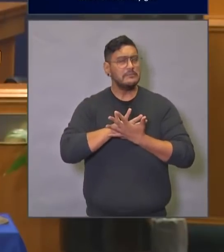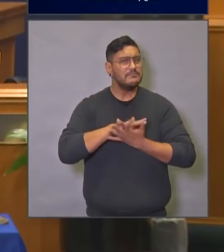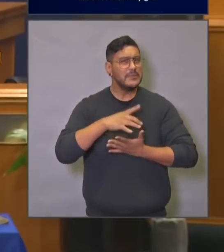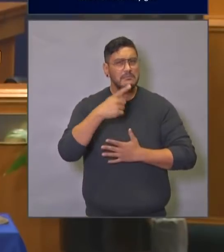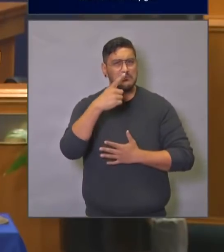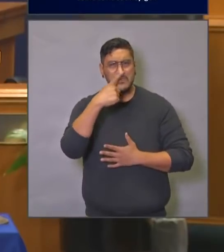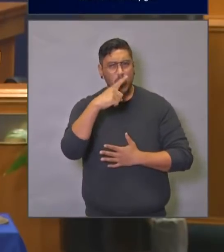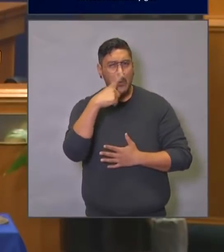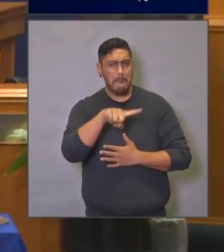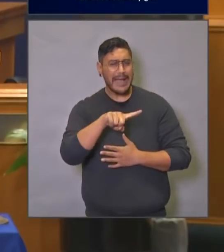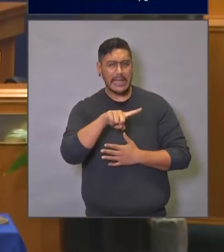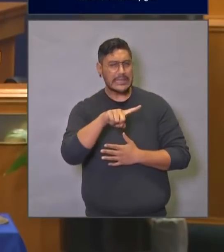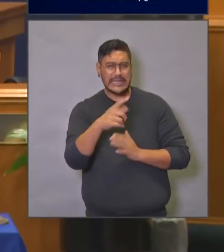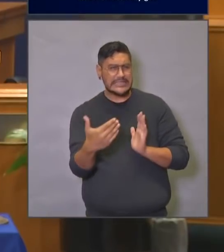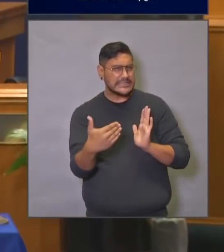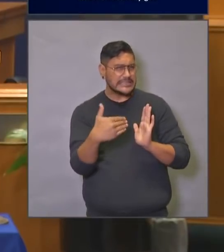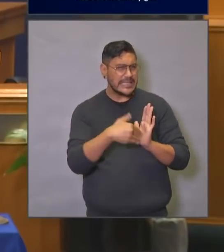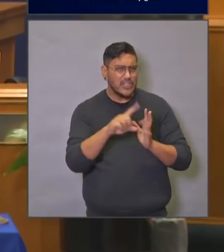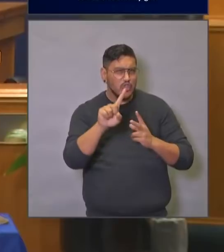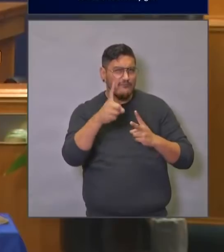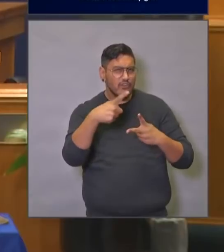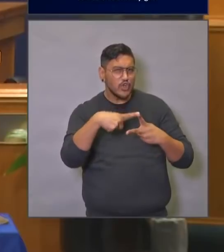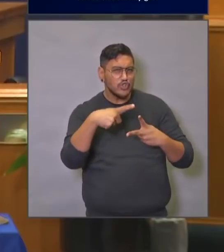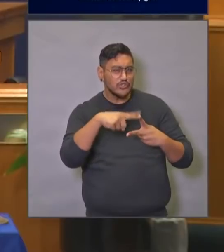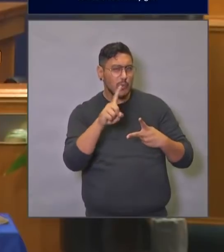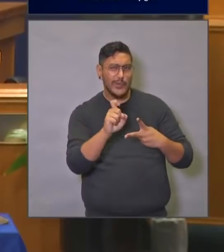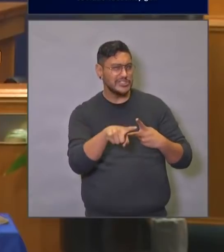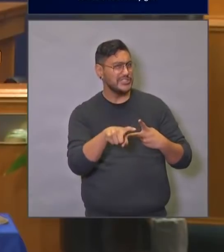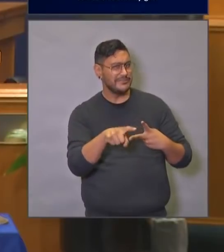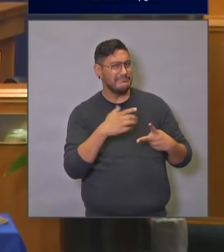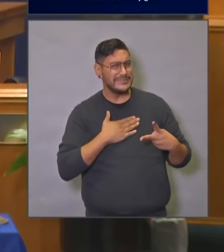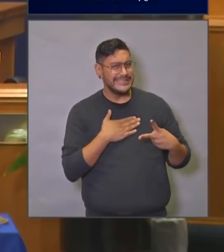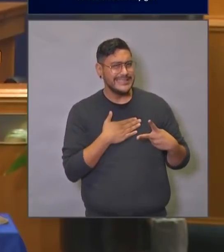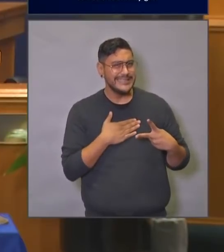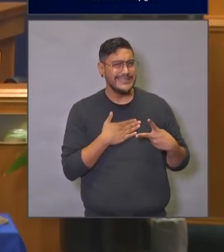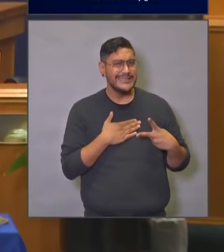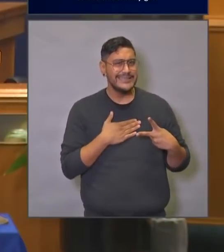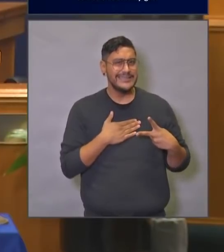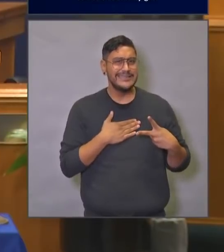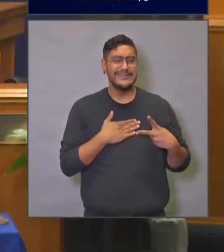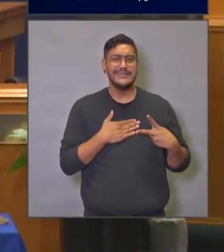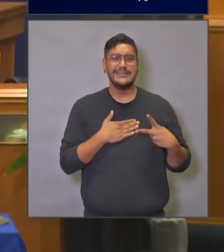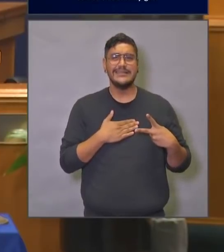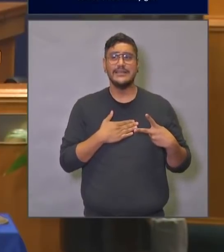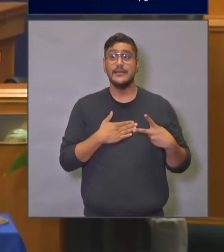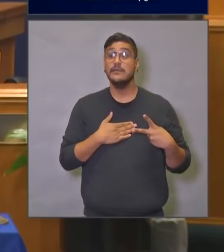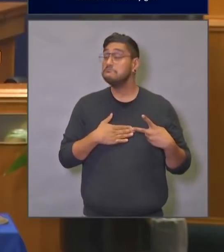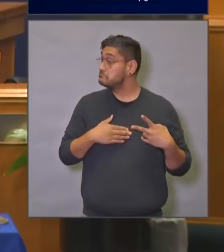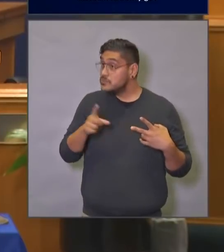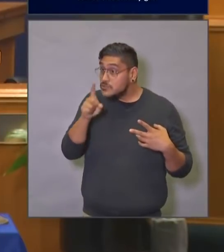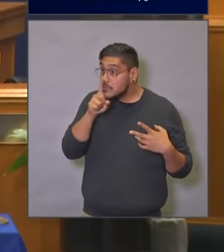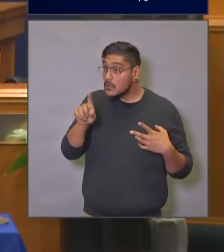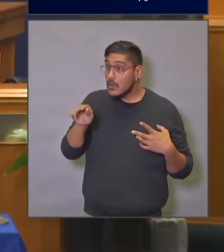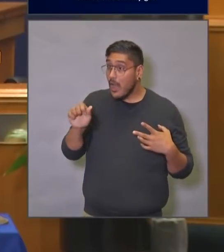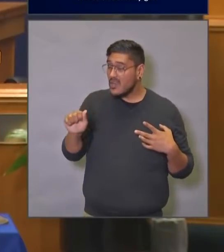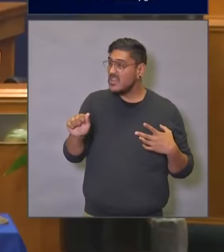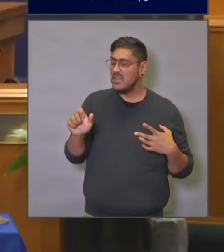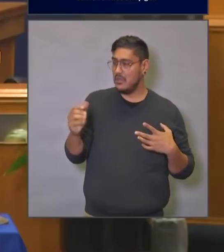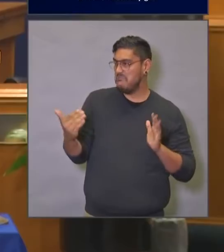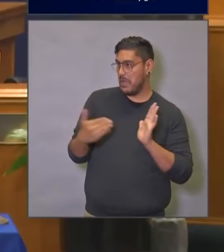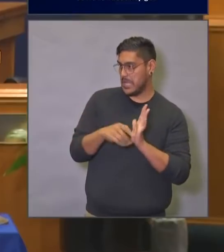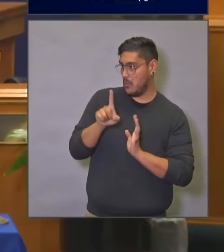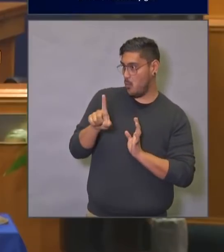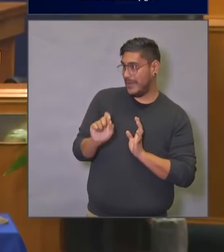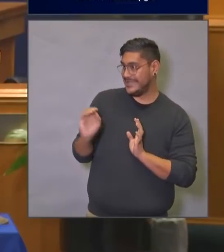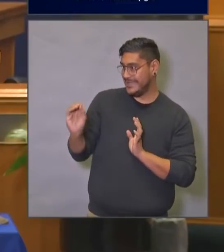you could just repeat that first question, that would be helpful. Oh, okay. Claudia, if you can just press 10, I can open